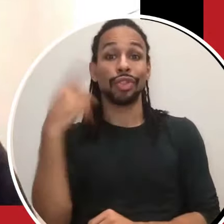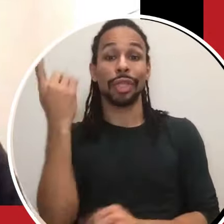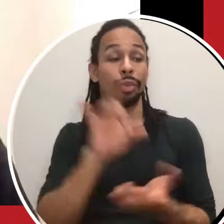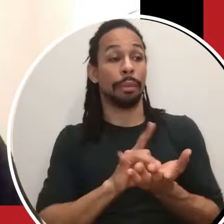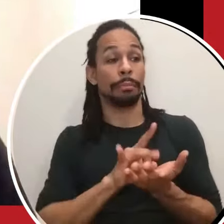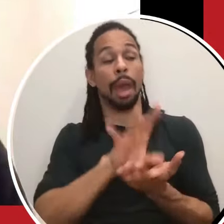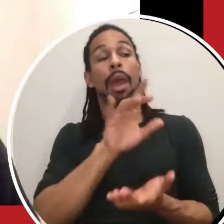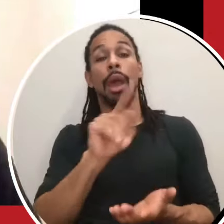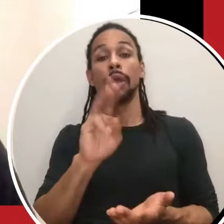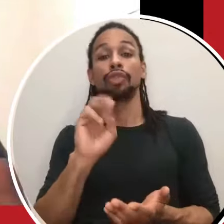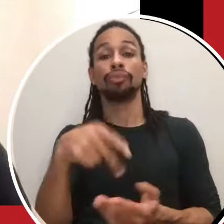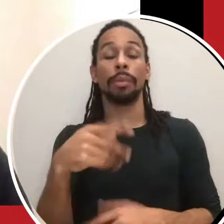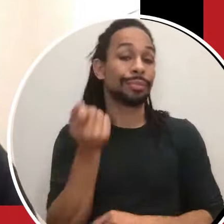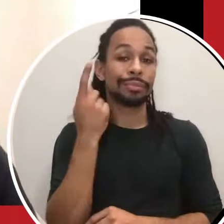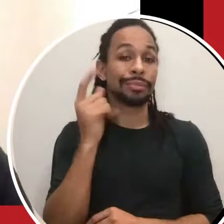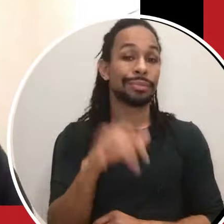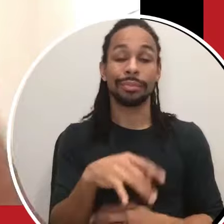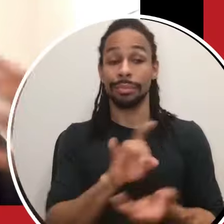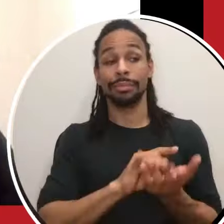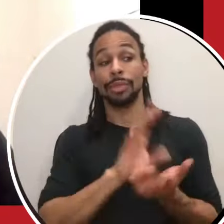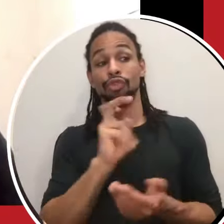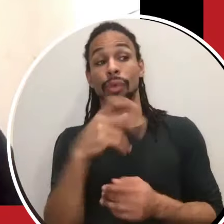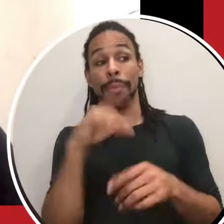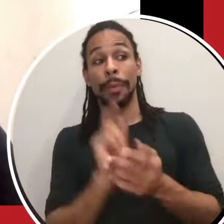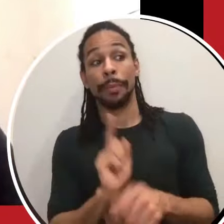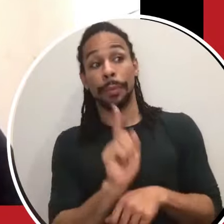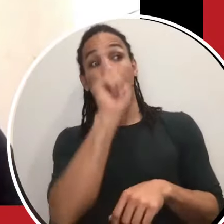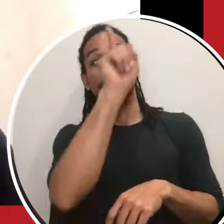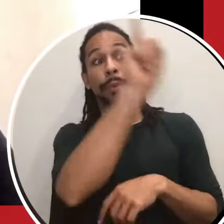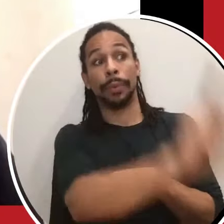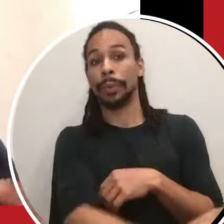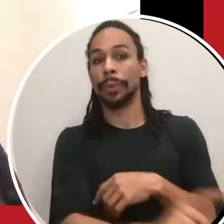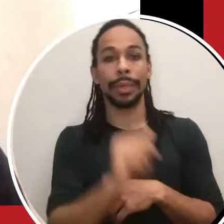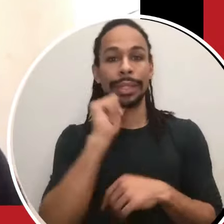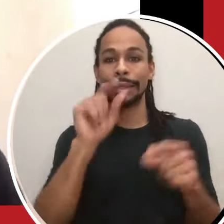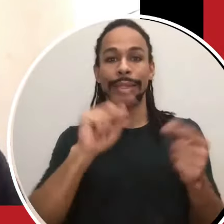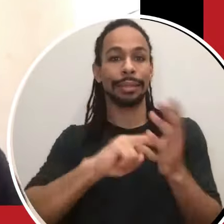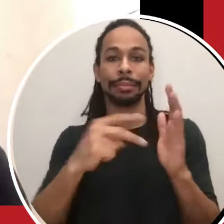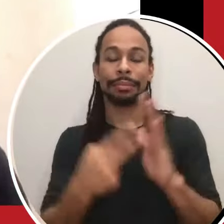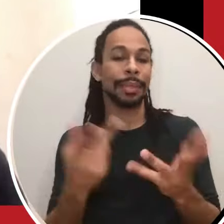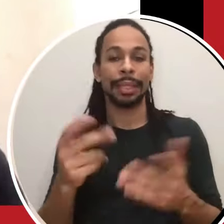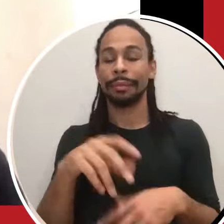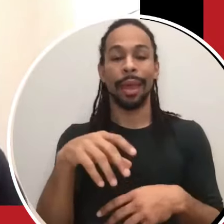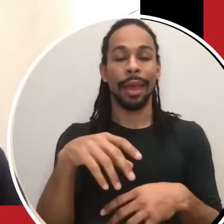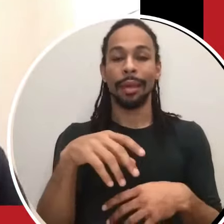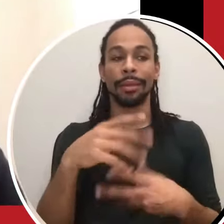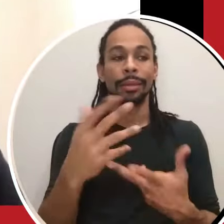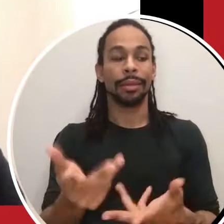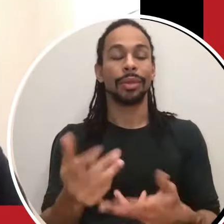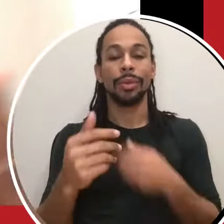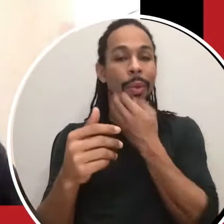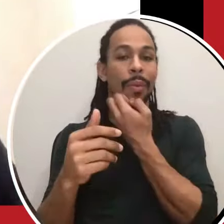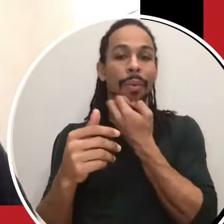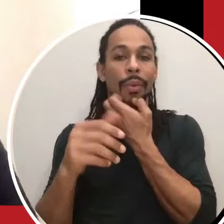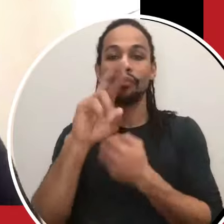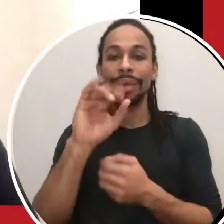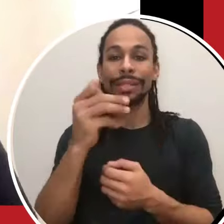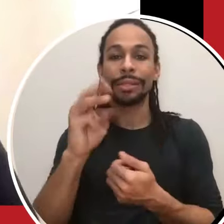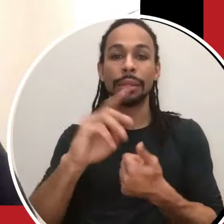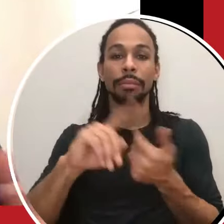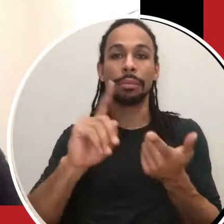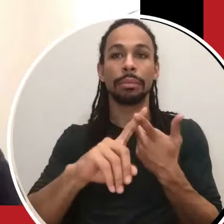to end white nationalism in this country, is not gonna stop anti-Black racism, is not going to